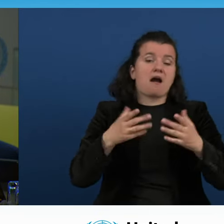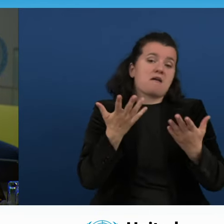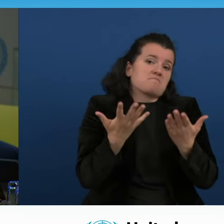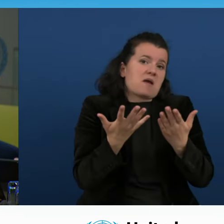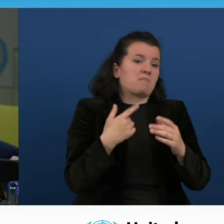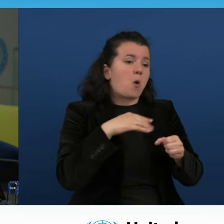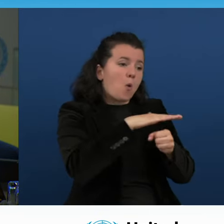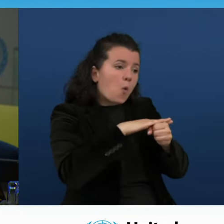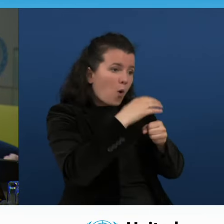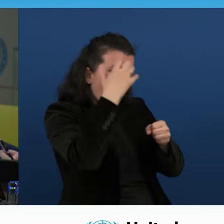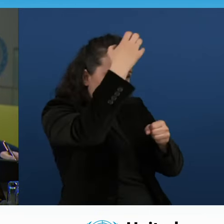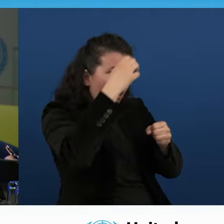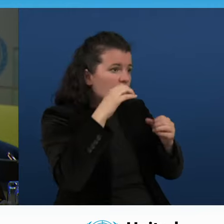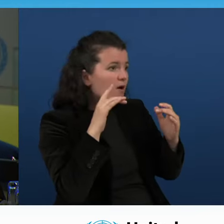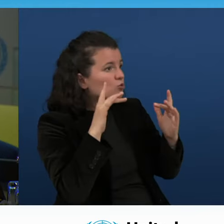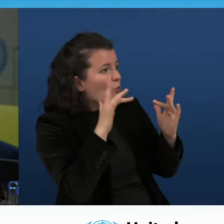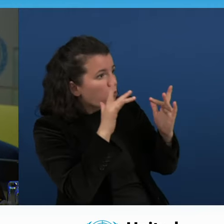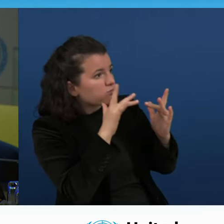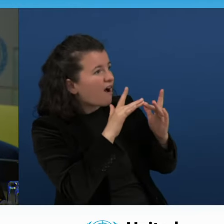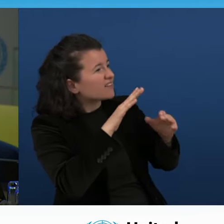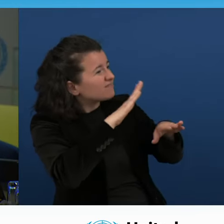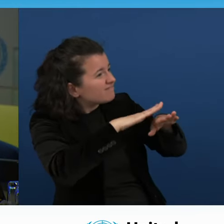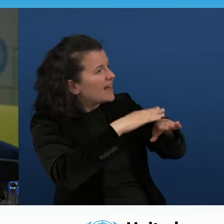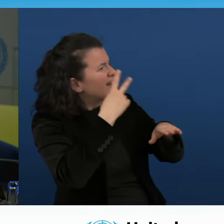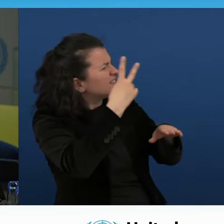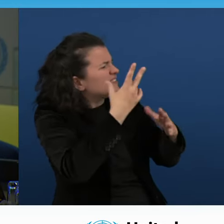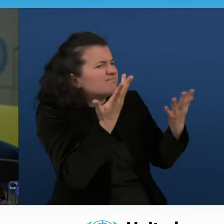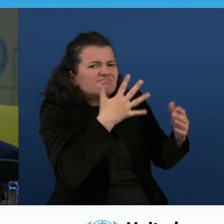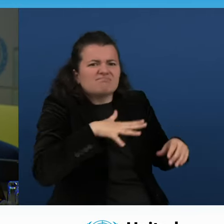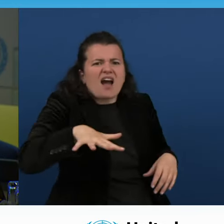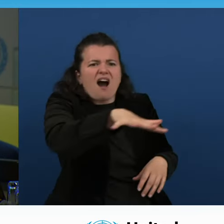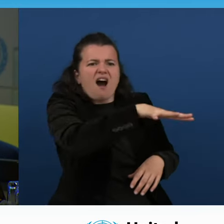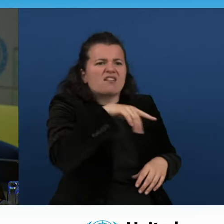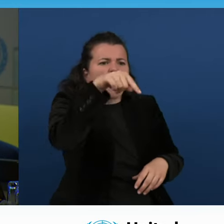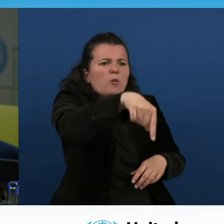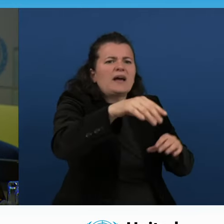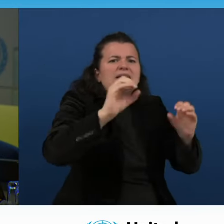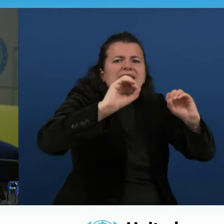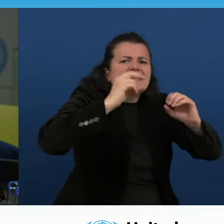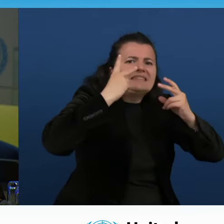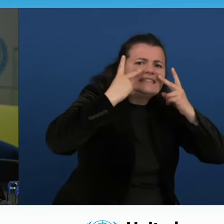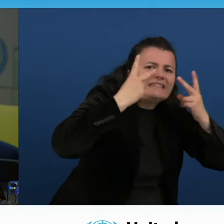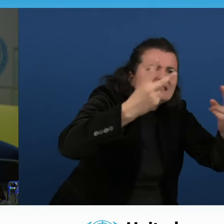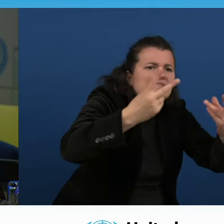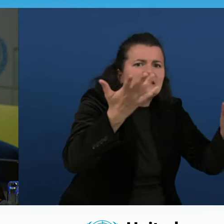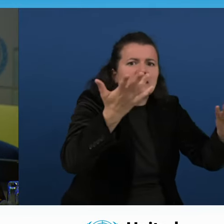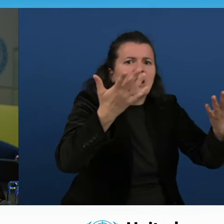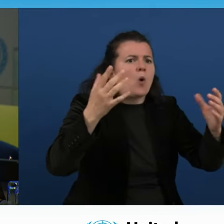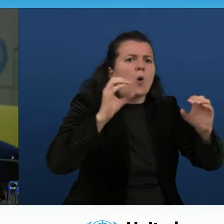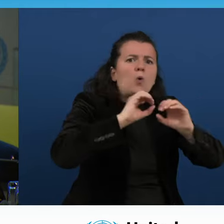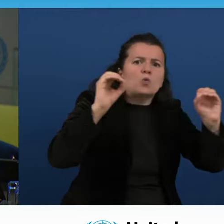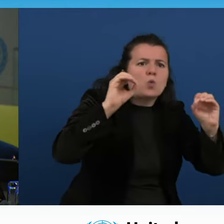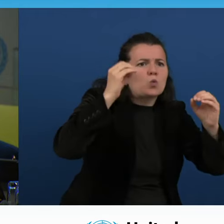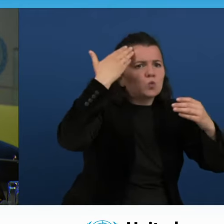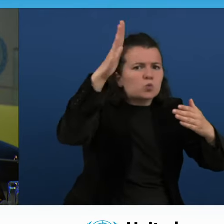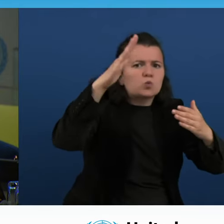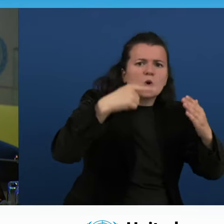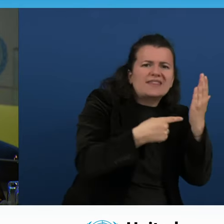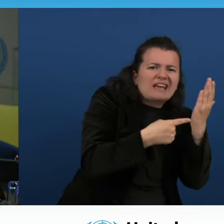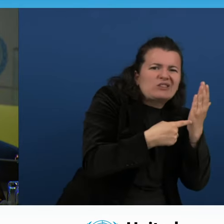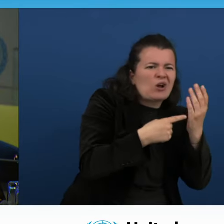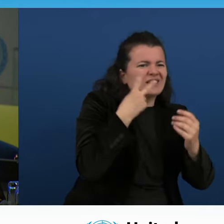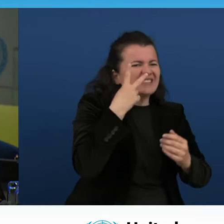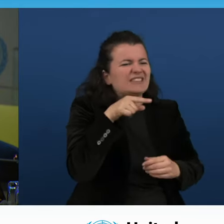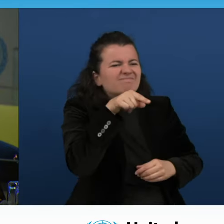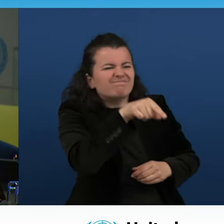see where there's a gap, which zones in our countries need to have some training and education around technology. And there are a lot of